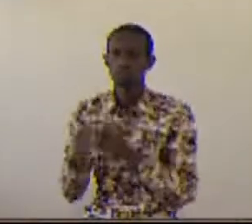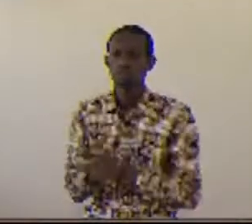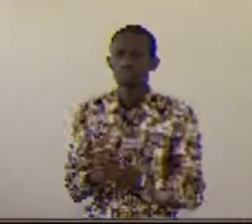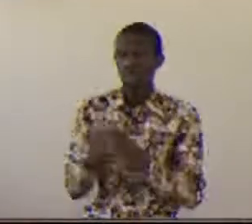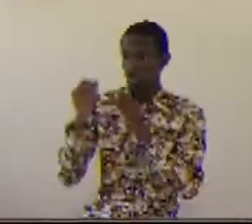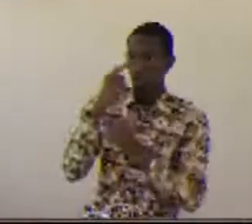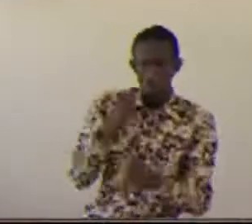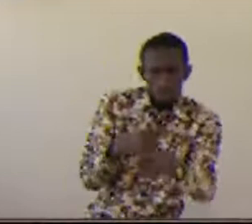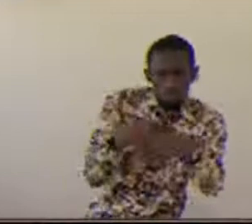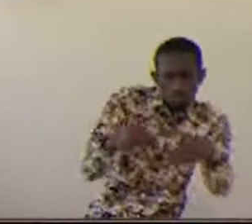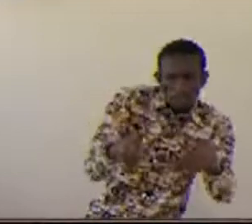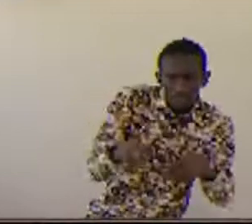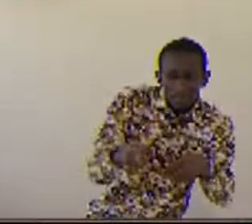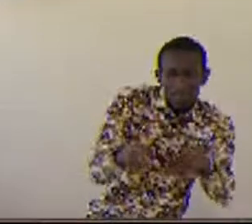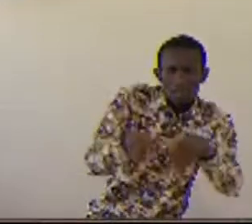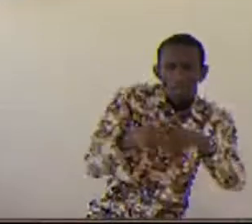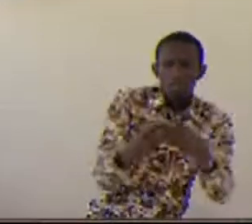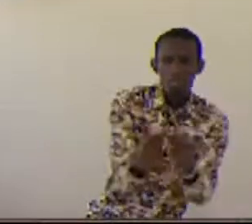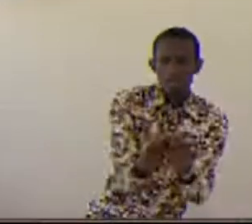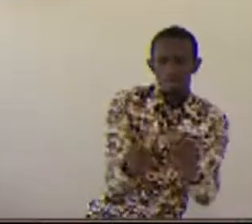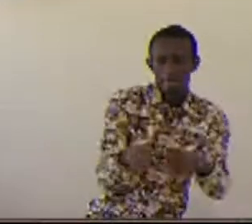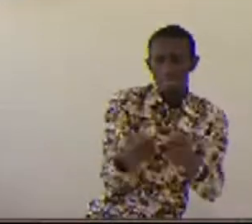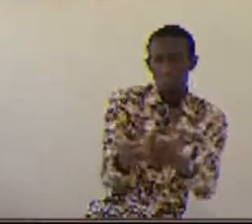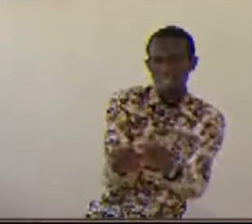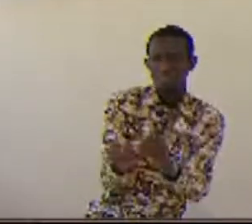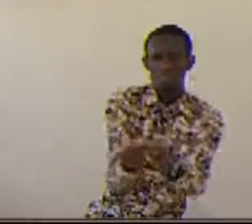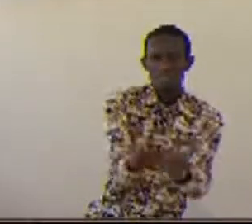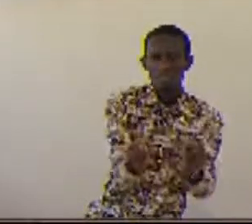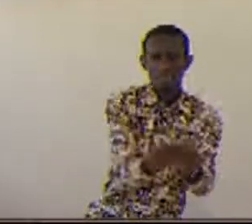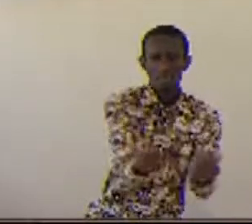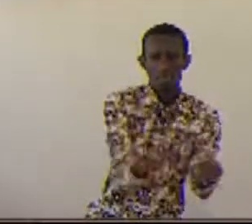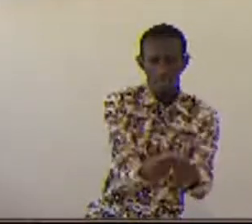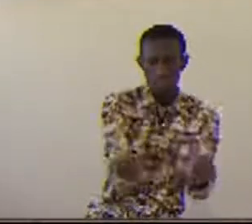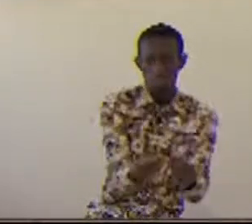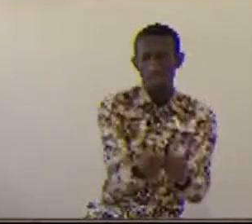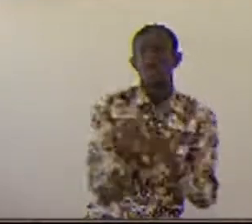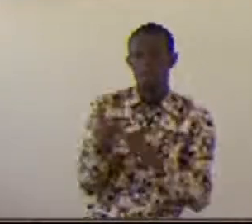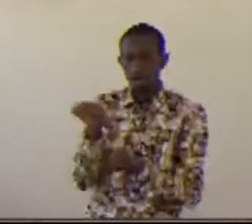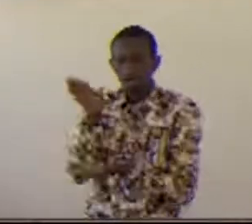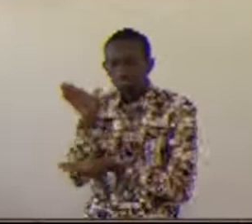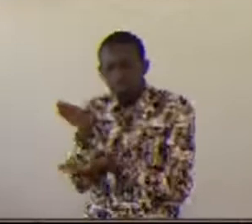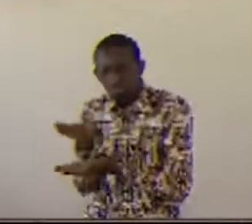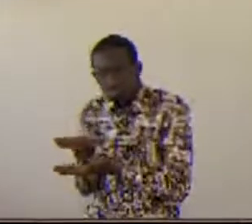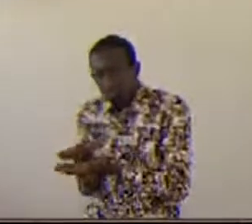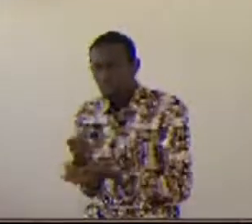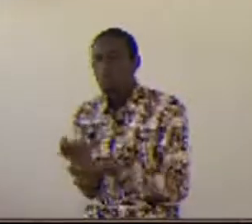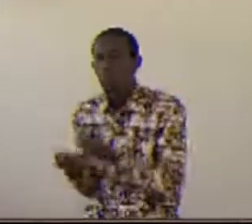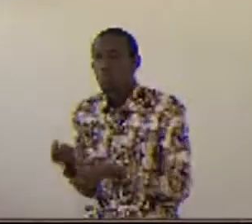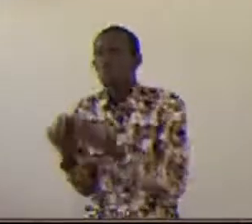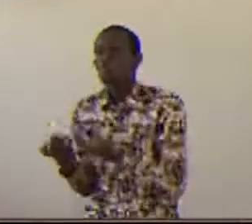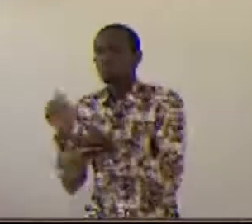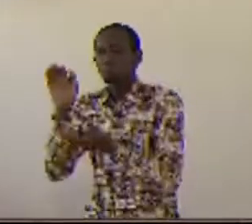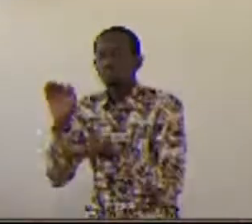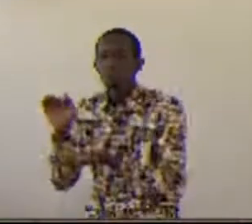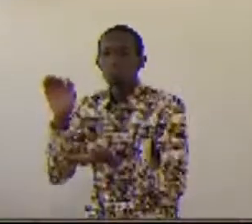stop supplying energy. But if it resists, you supply more energy. And as you supply more energy, the